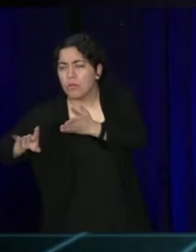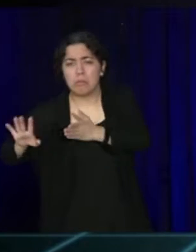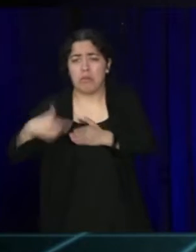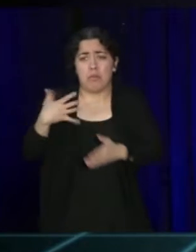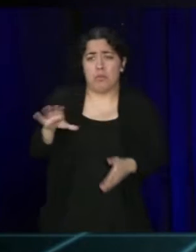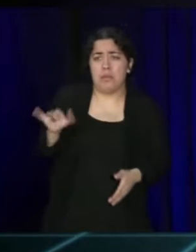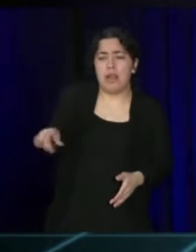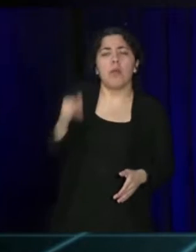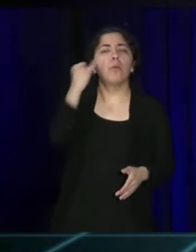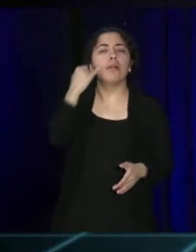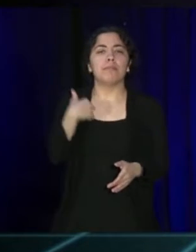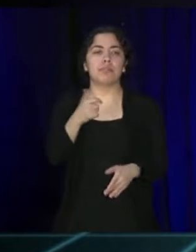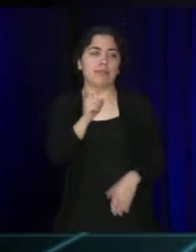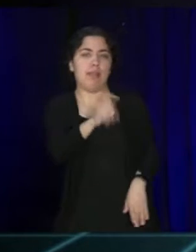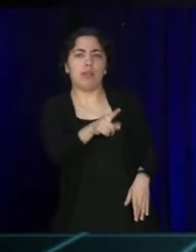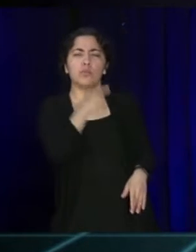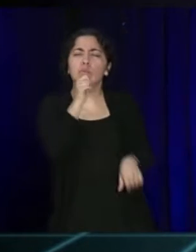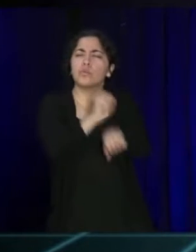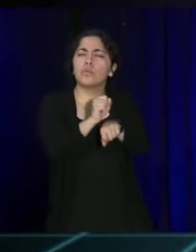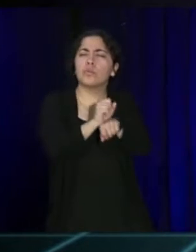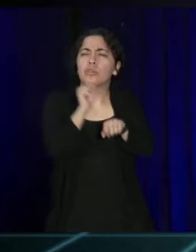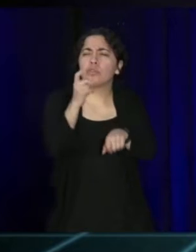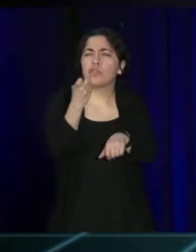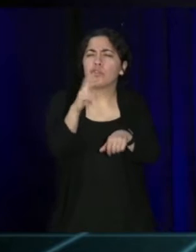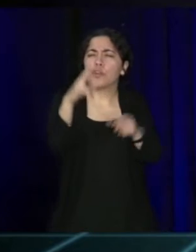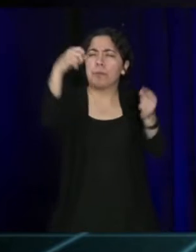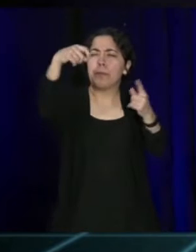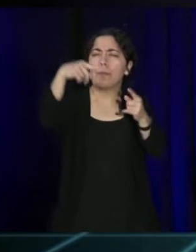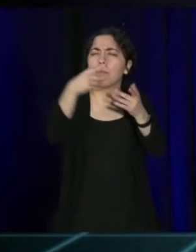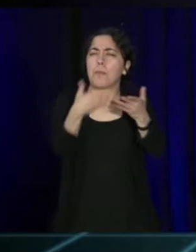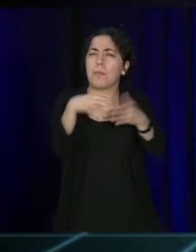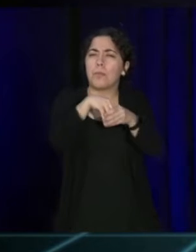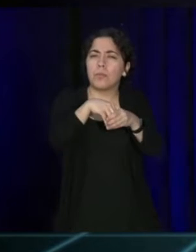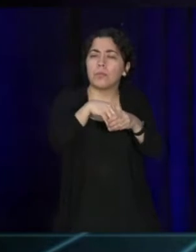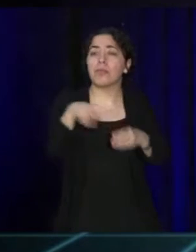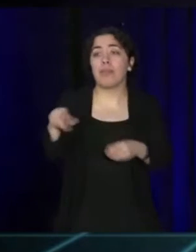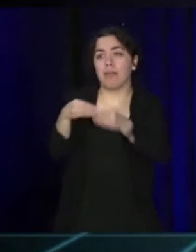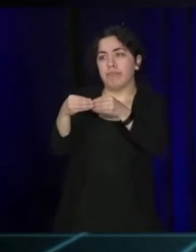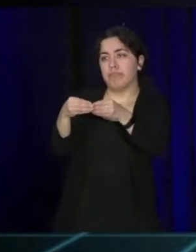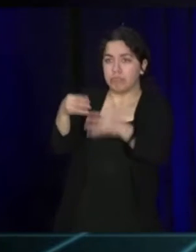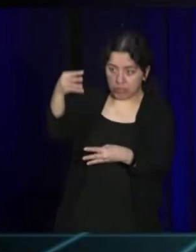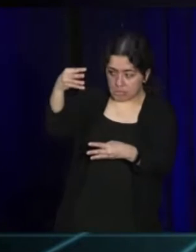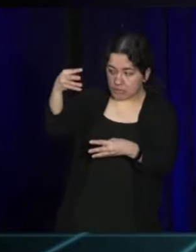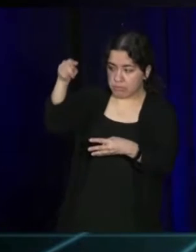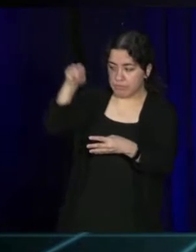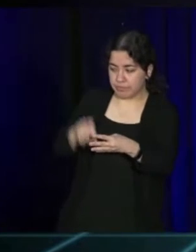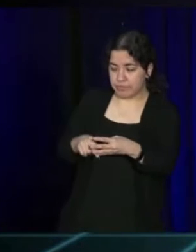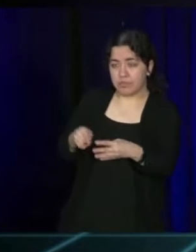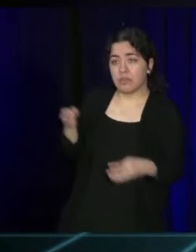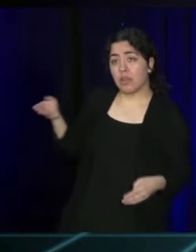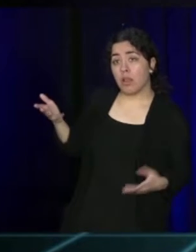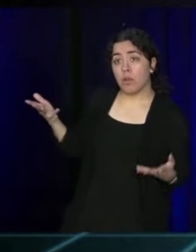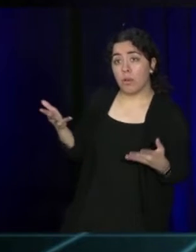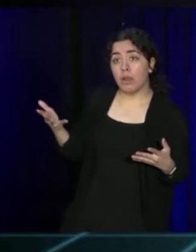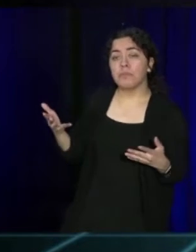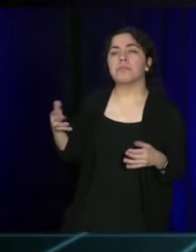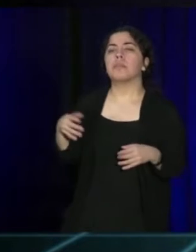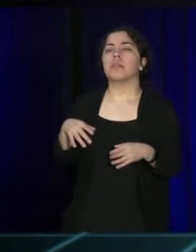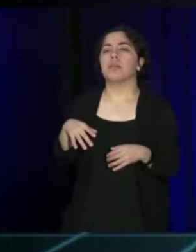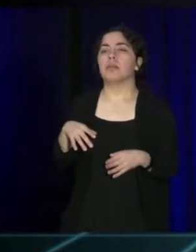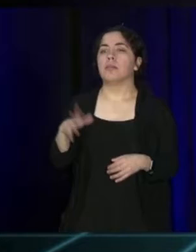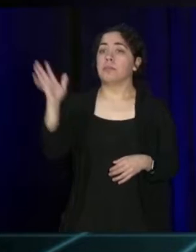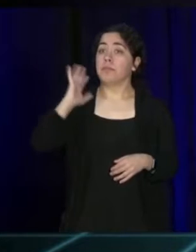if I could just ask who's working on server components? So this gives you a list here. And then what we have here is another thing that like came up a lot when I was at